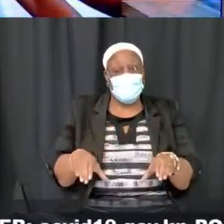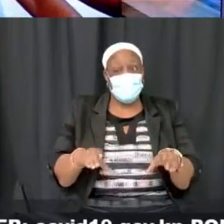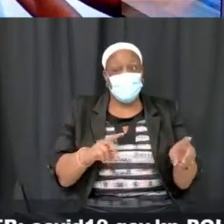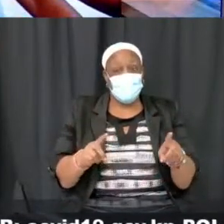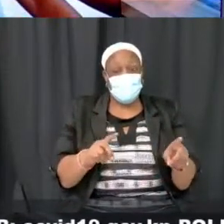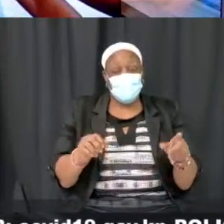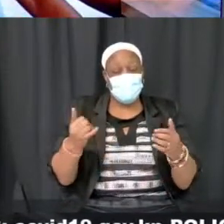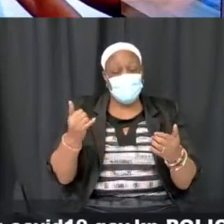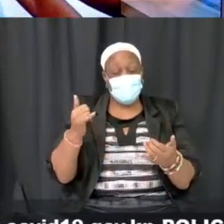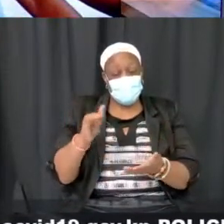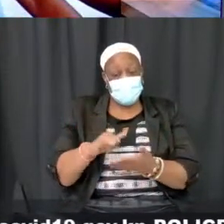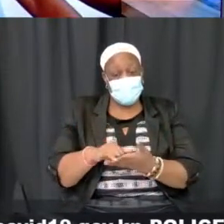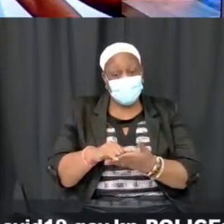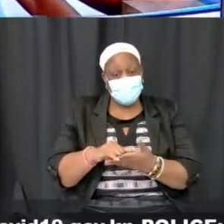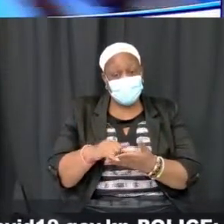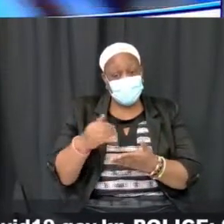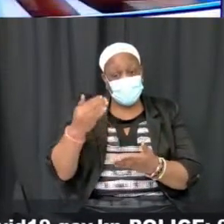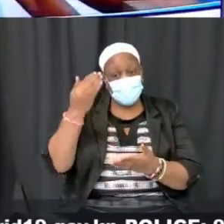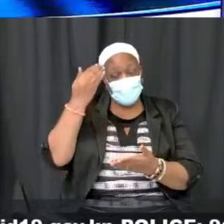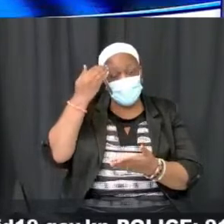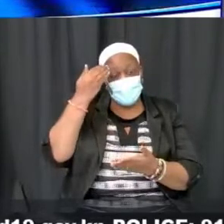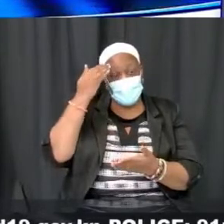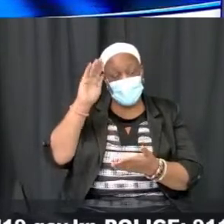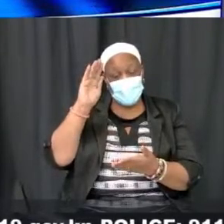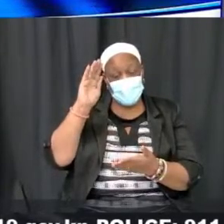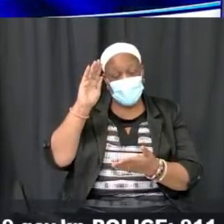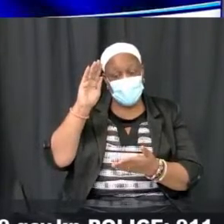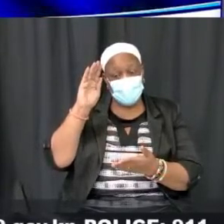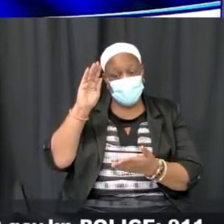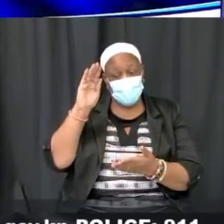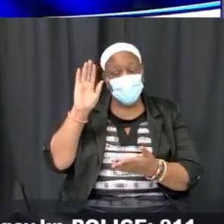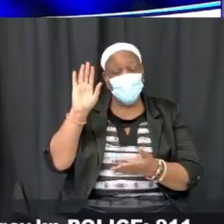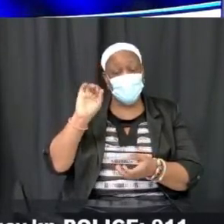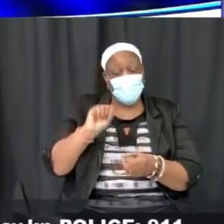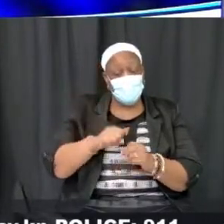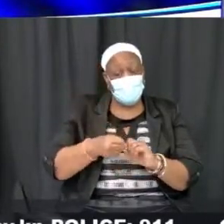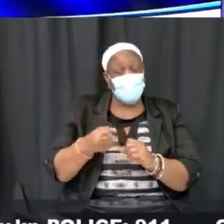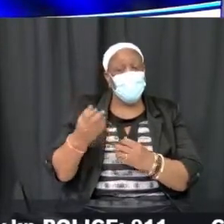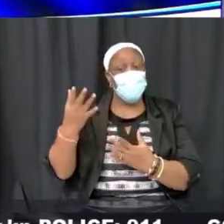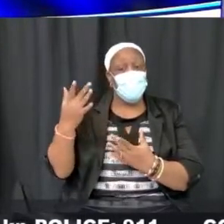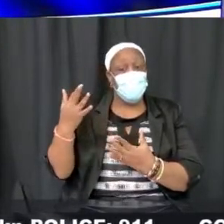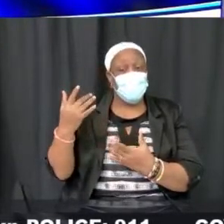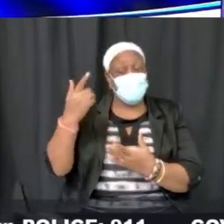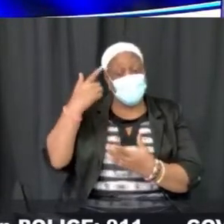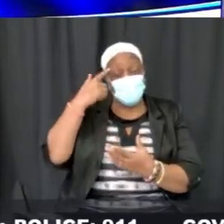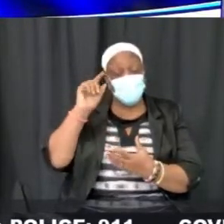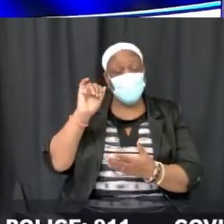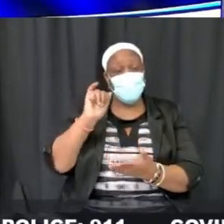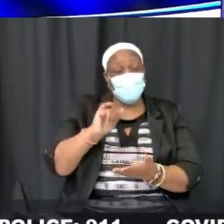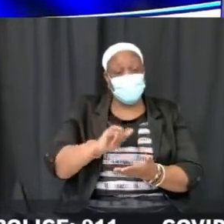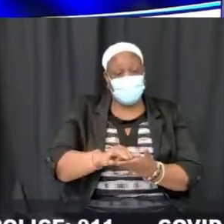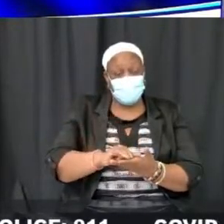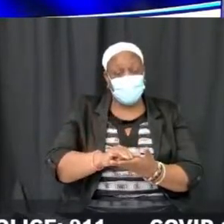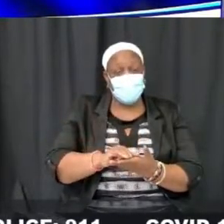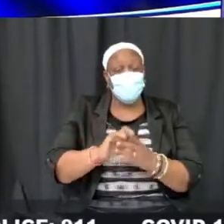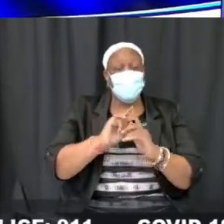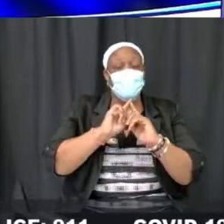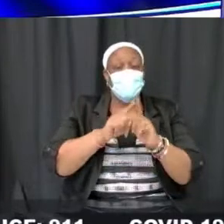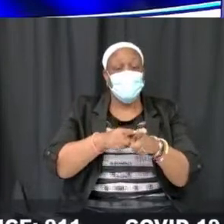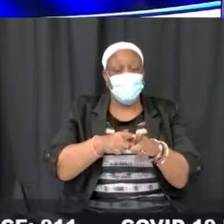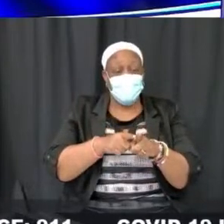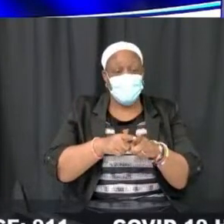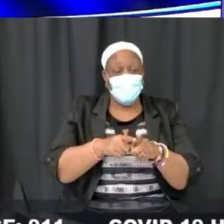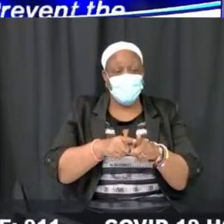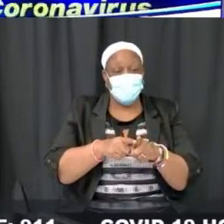that the jury is still out on that. As far as I am aware, I don't know of any definite answer where that